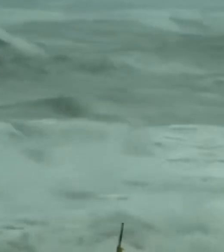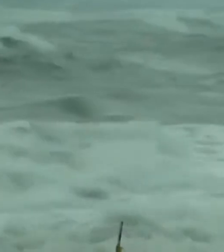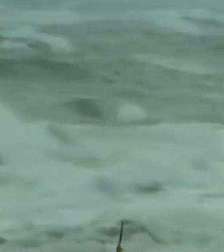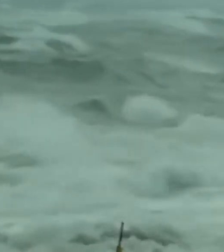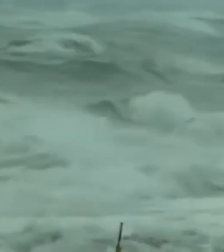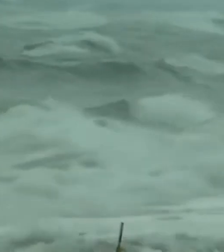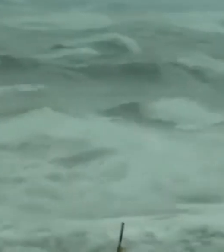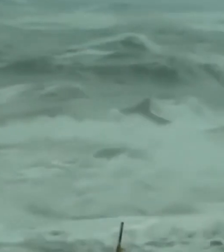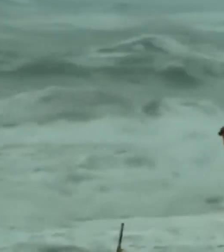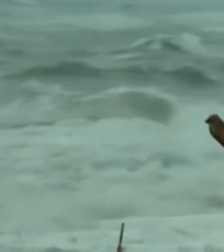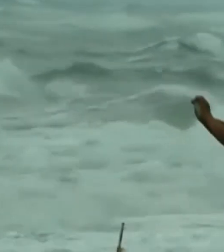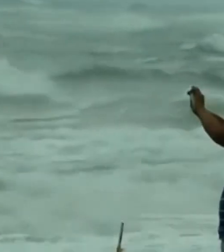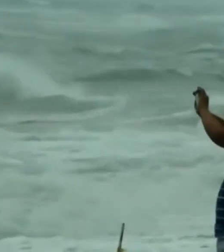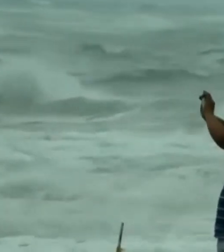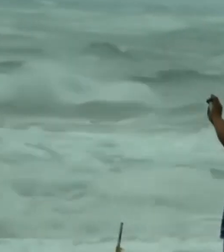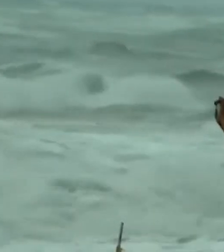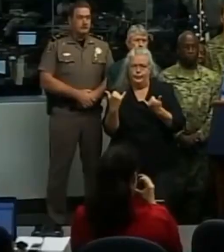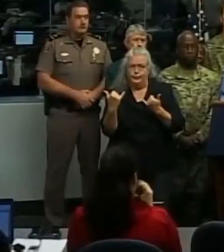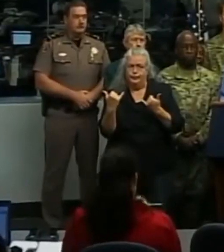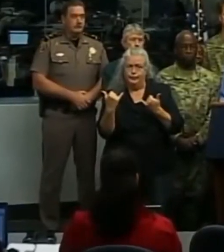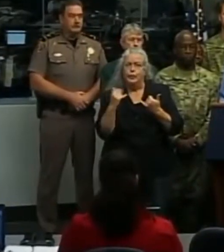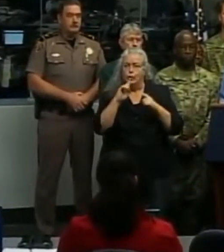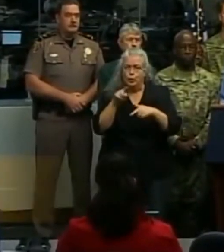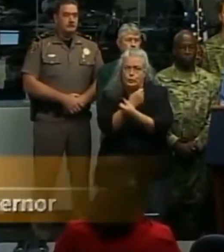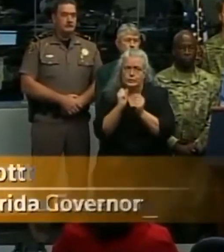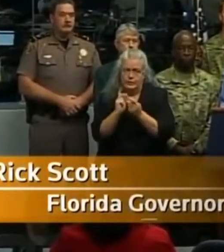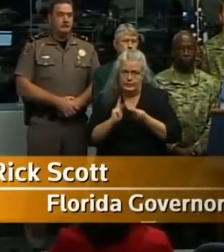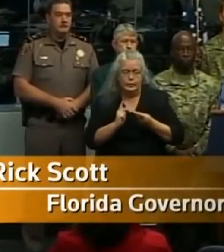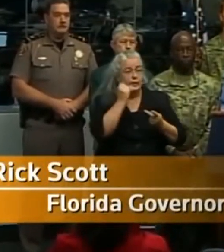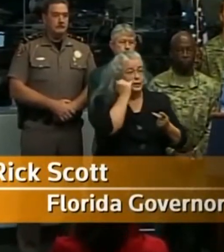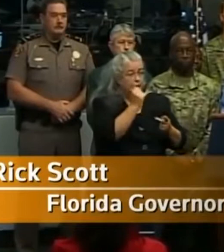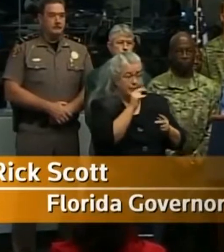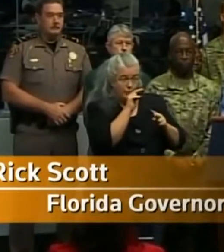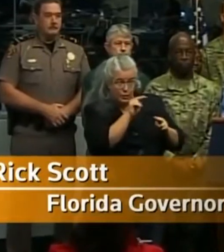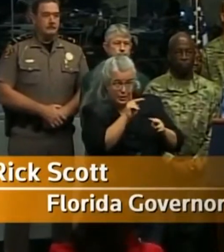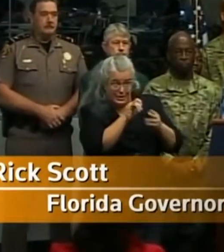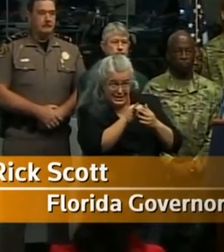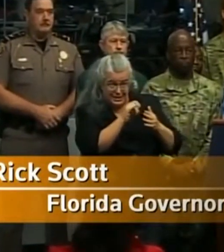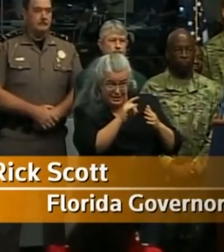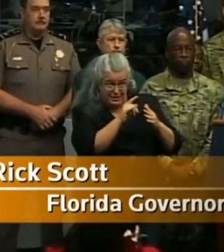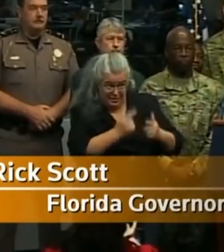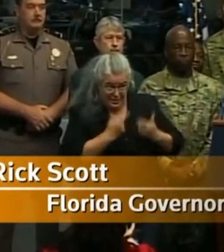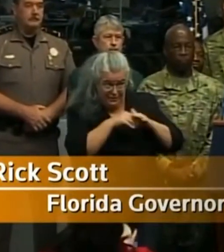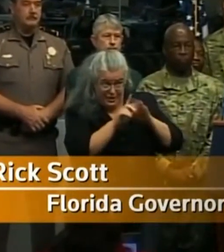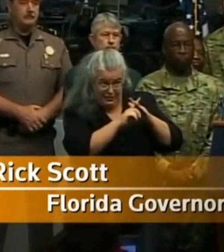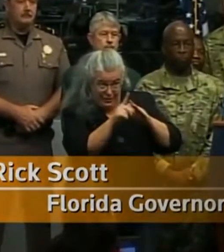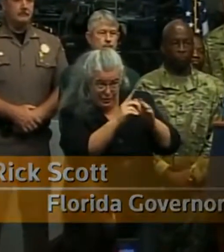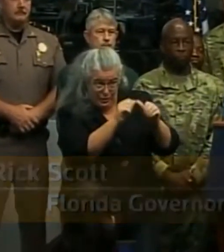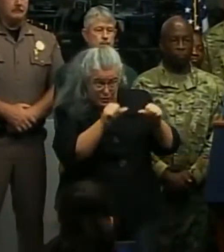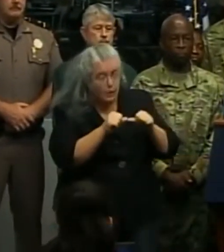Florida Governor, Rick Scott, was pulling no punches. You're watching and you're in an evacuation area, get out. Don't take a